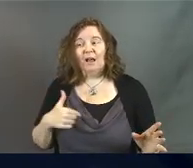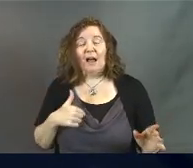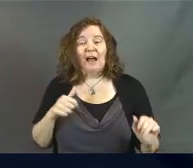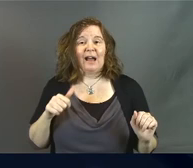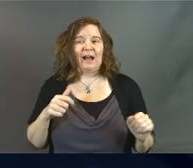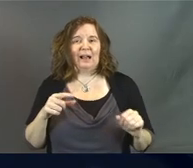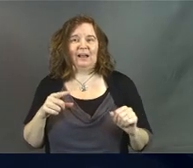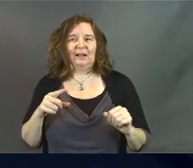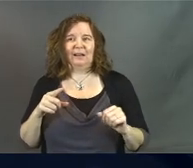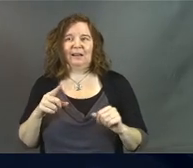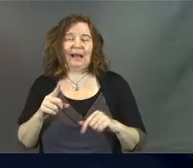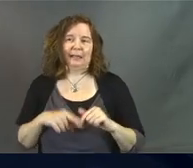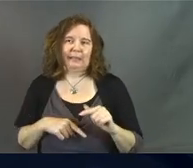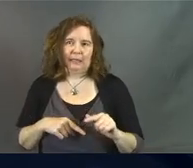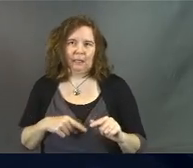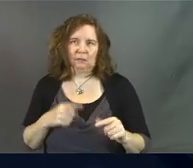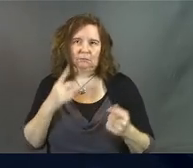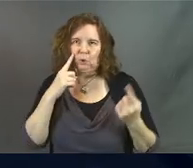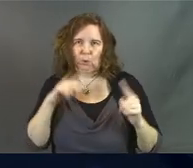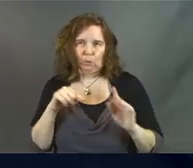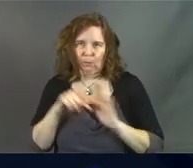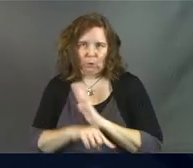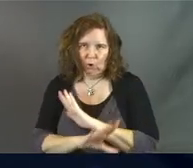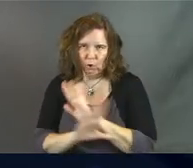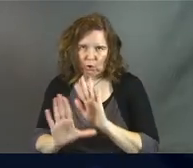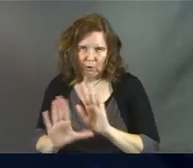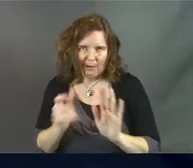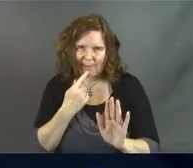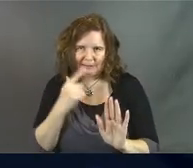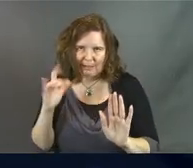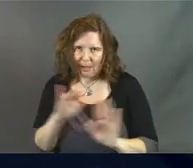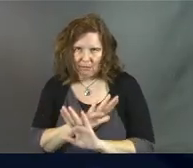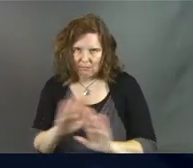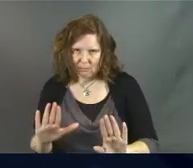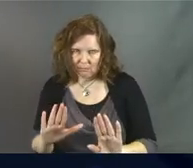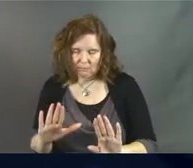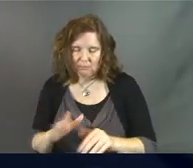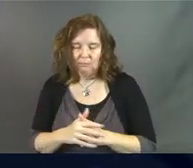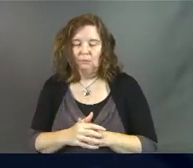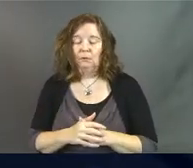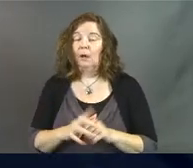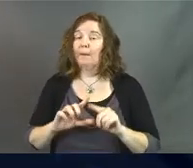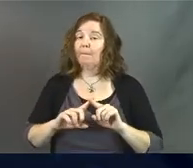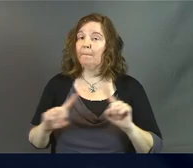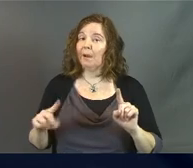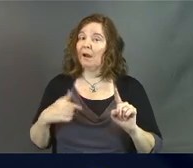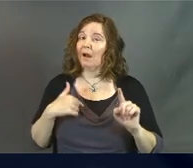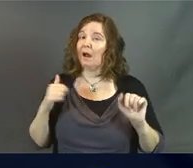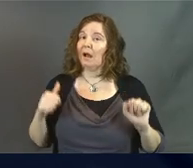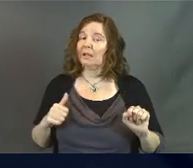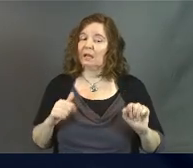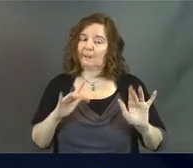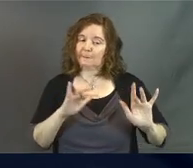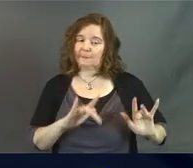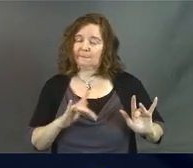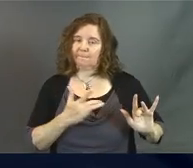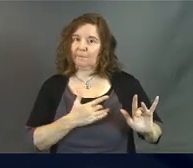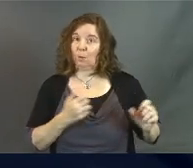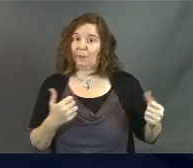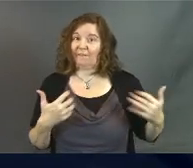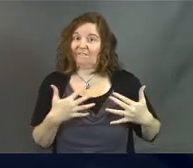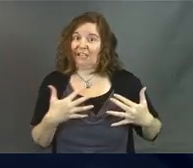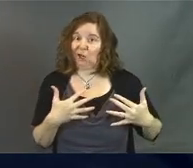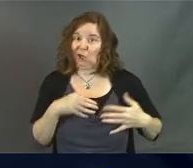I can't empathize with murder. I'm not saying that. But I can empathize with the